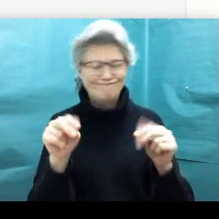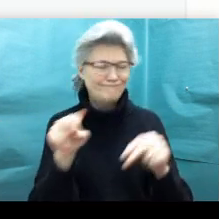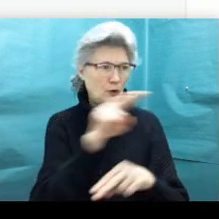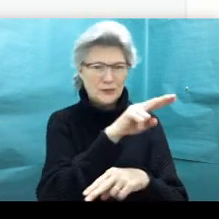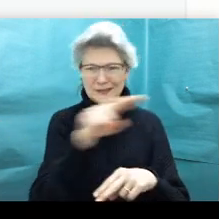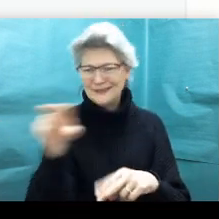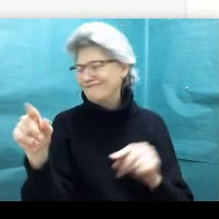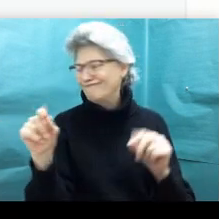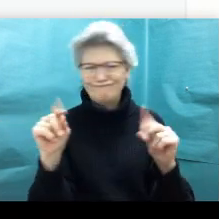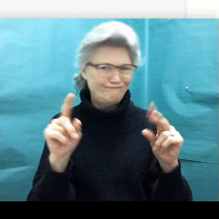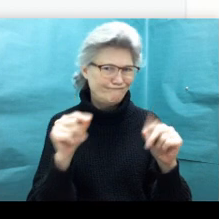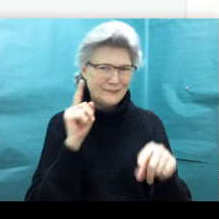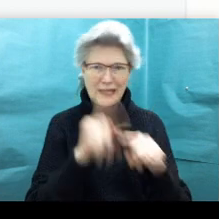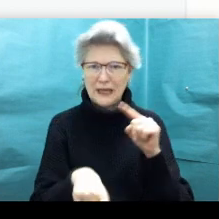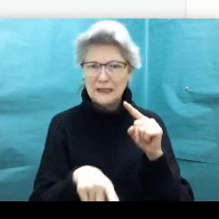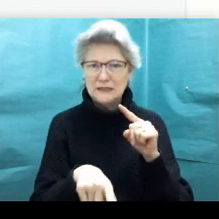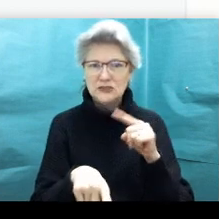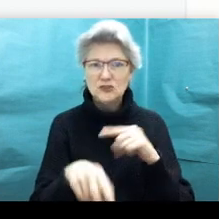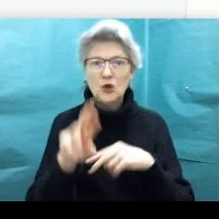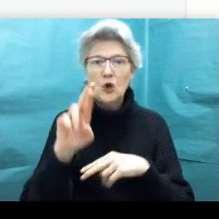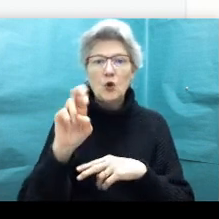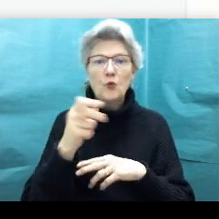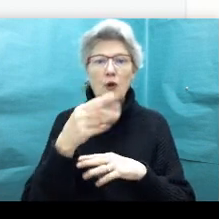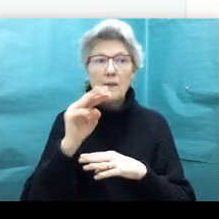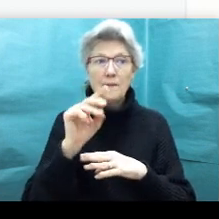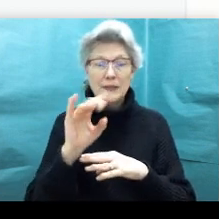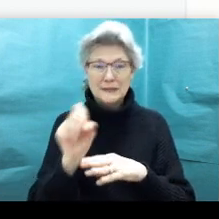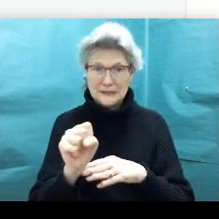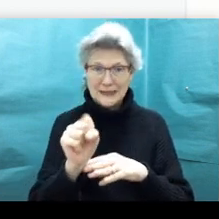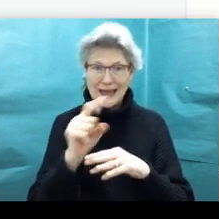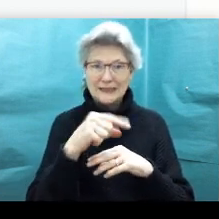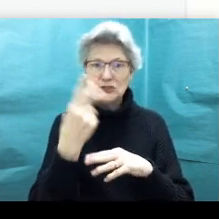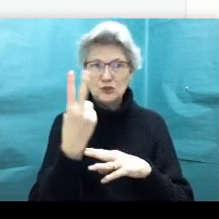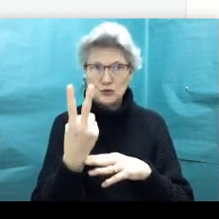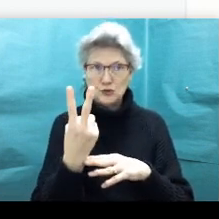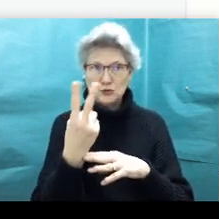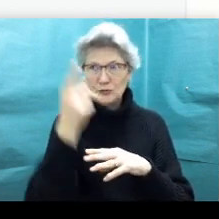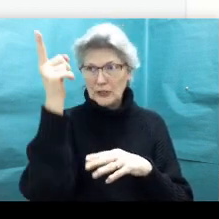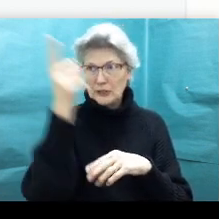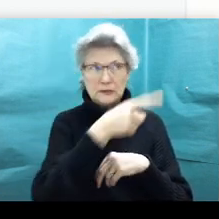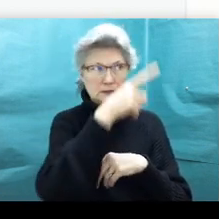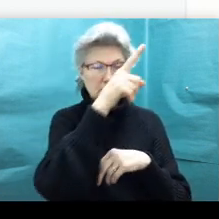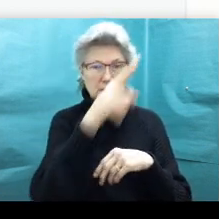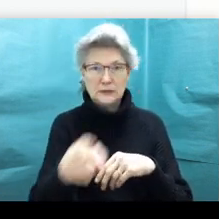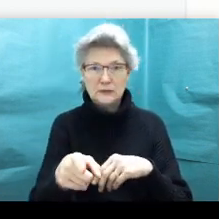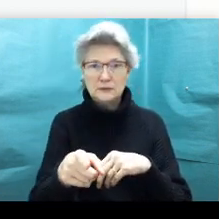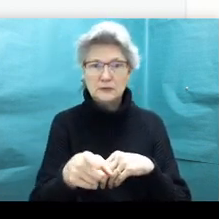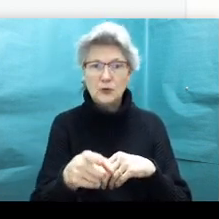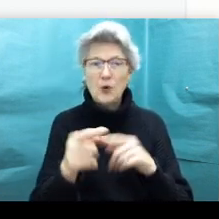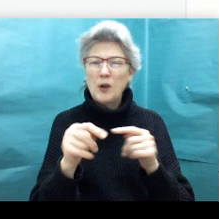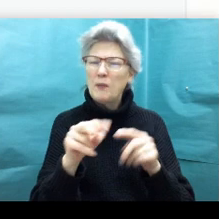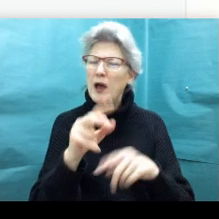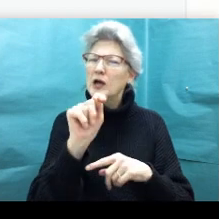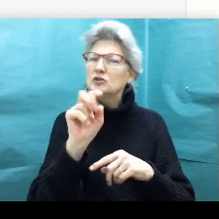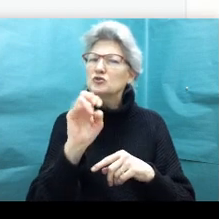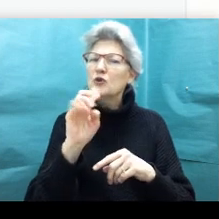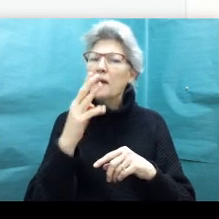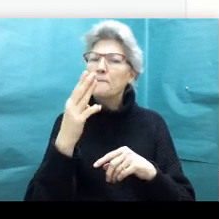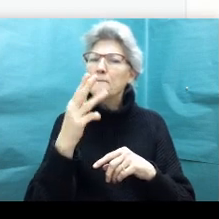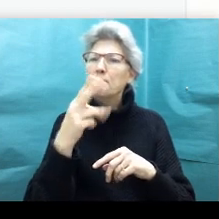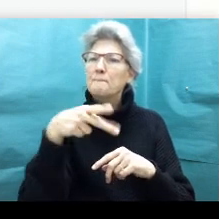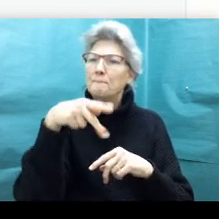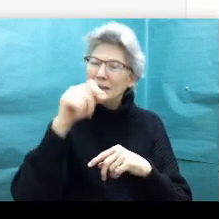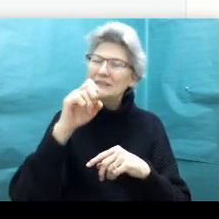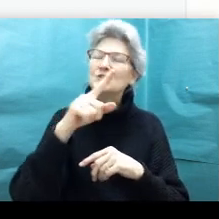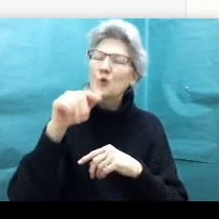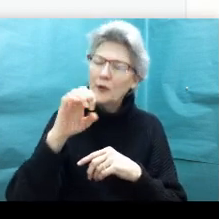neither does horizontal. So rhombus just has 2 lines of symmetry, diagonal and diagonal. What about a trapezoid? Well,